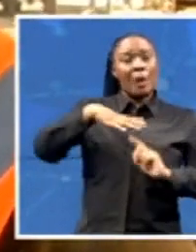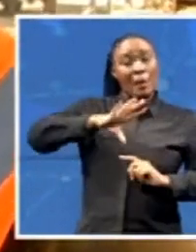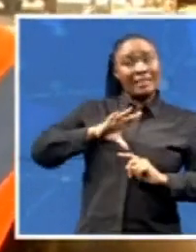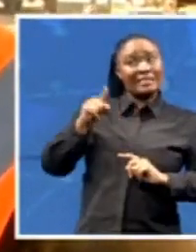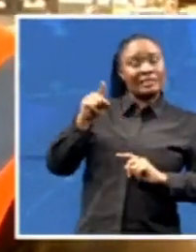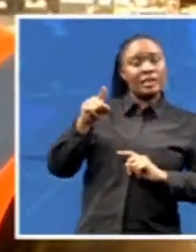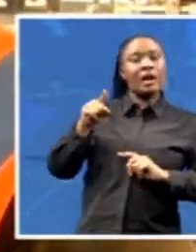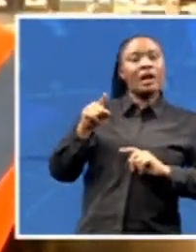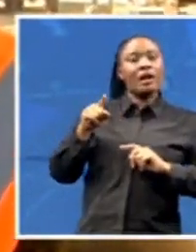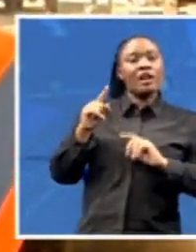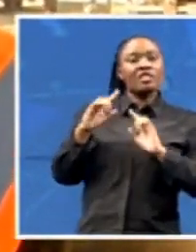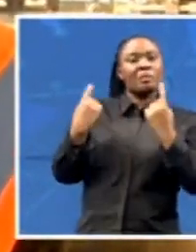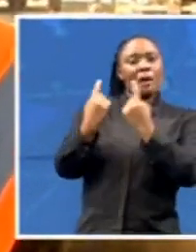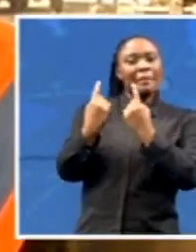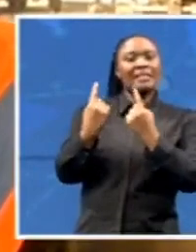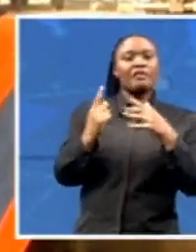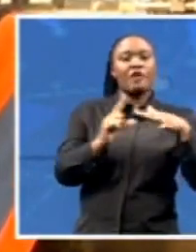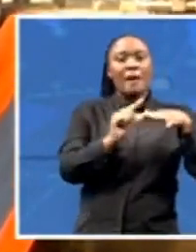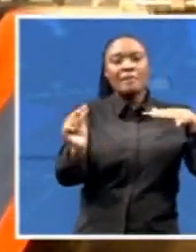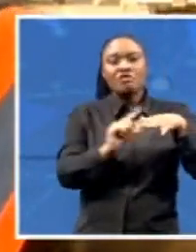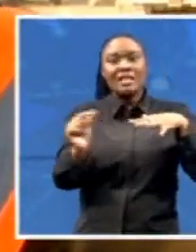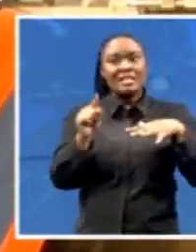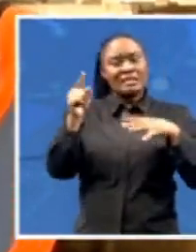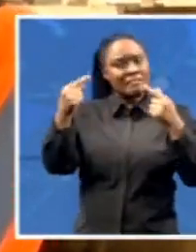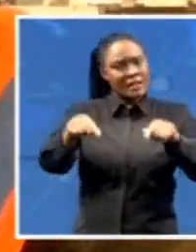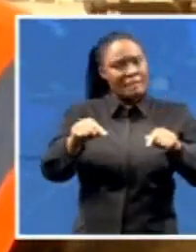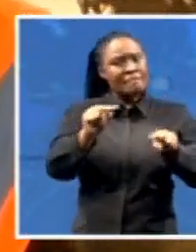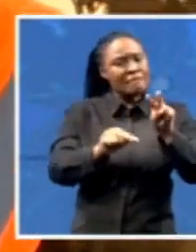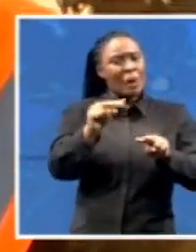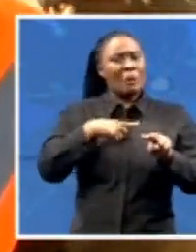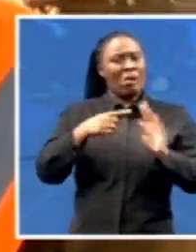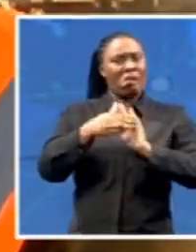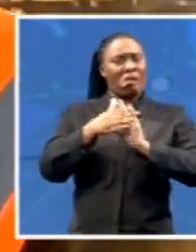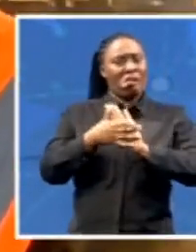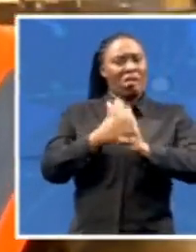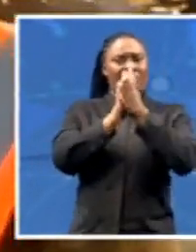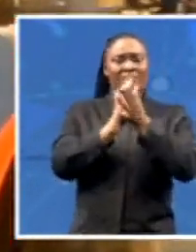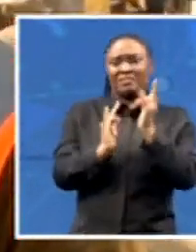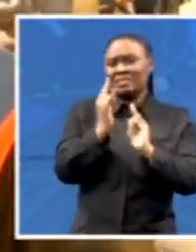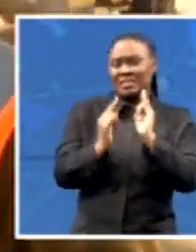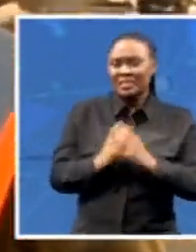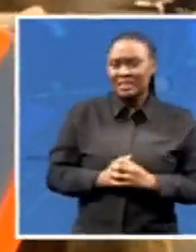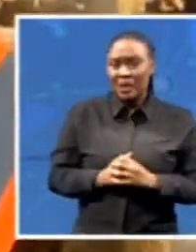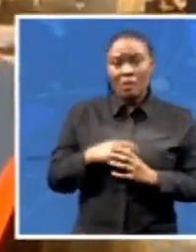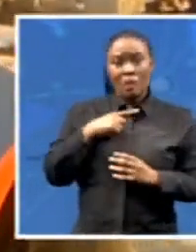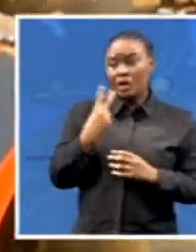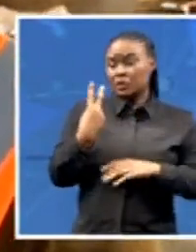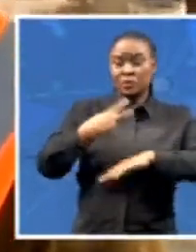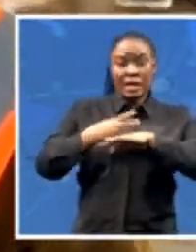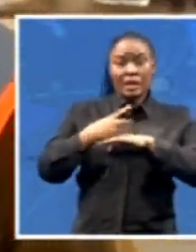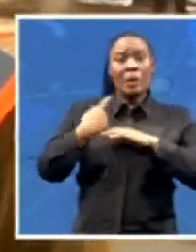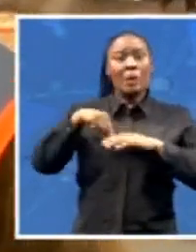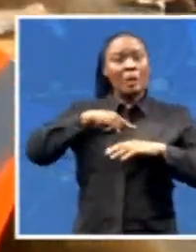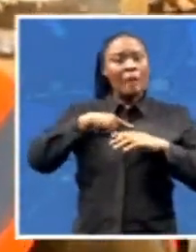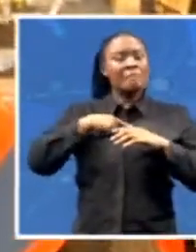is just messing up the image of our city, and just 2 days ago we were going around the city trying to clean up the town just to give our city